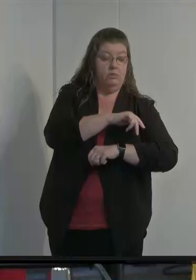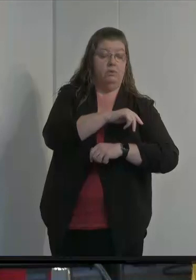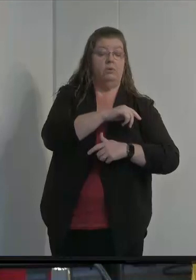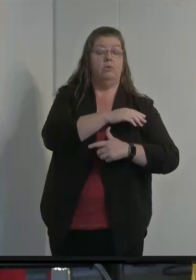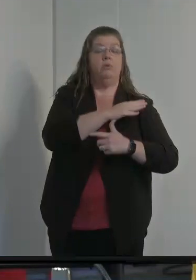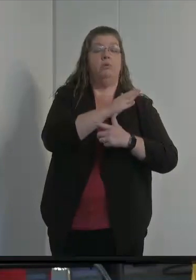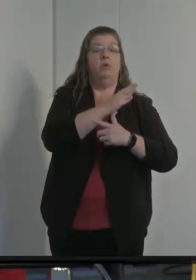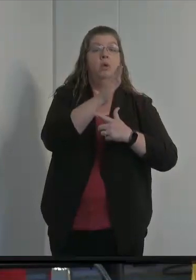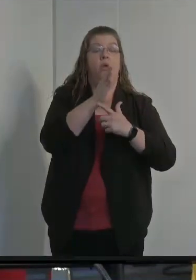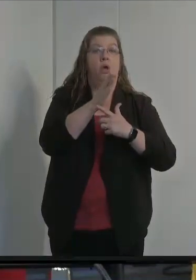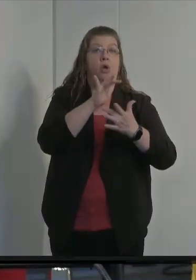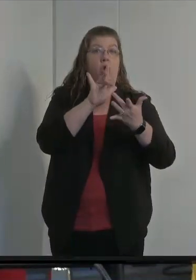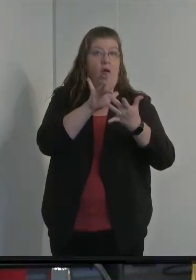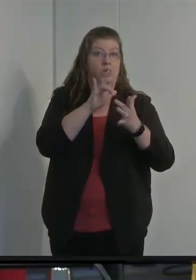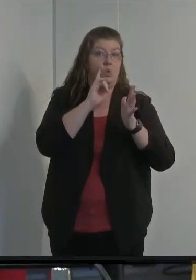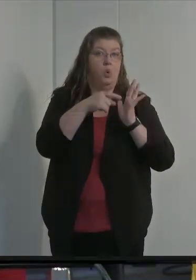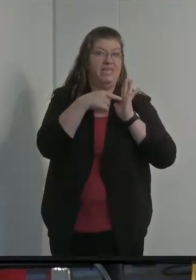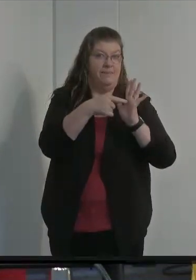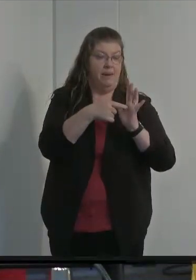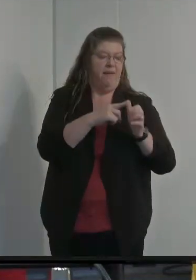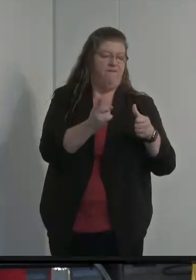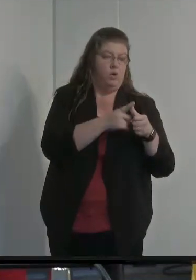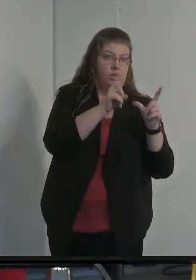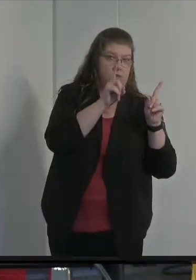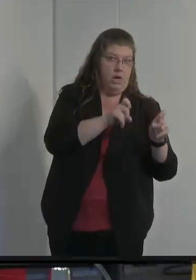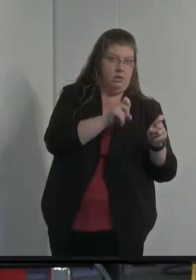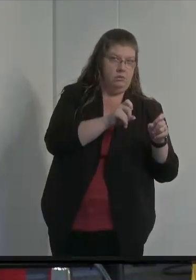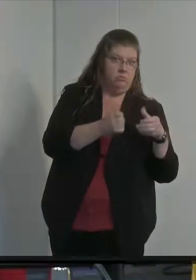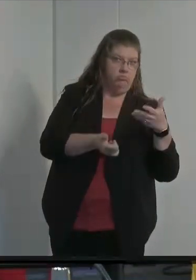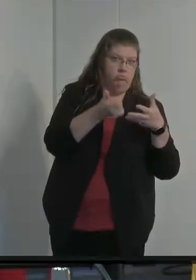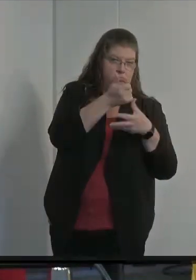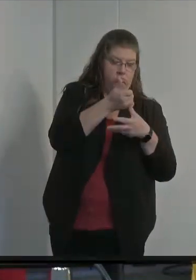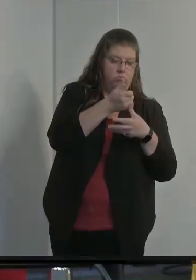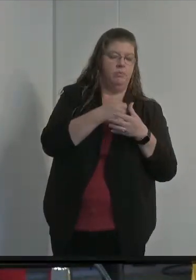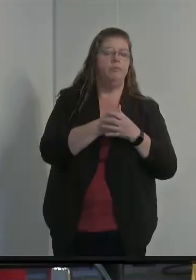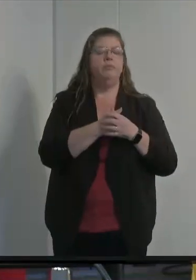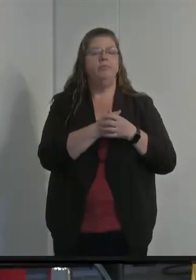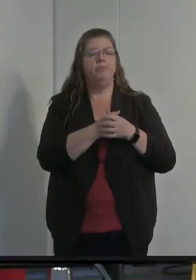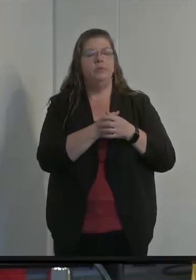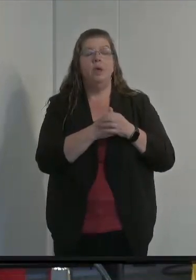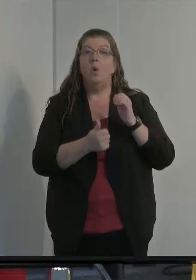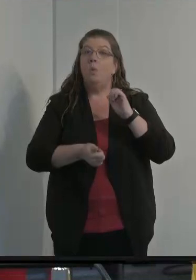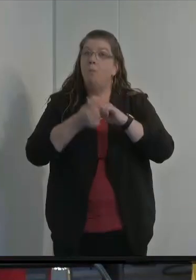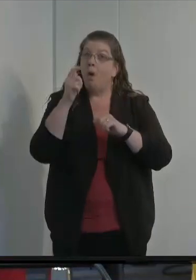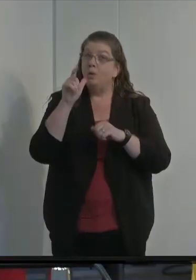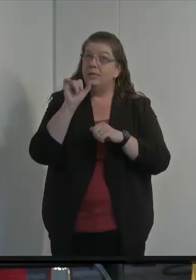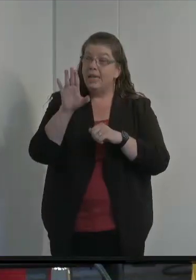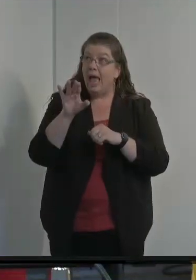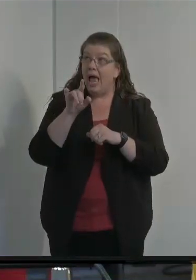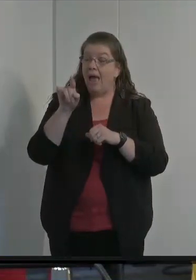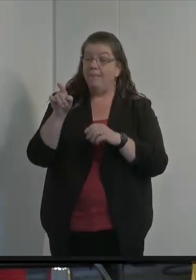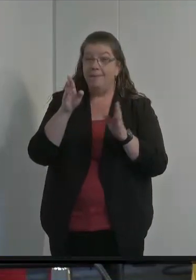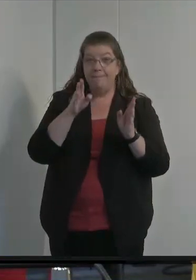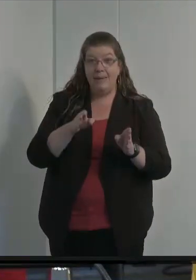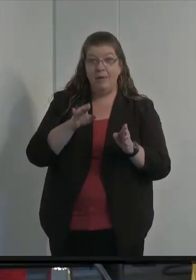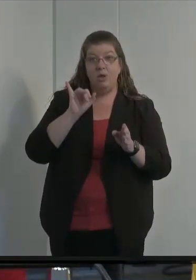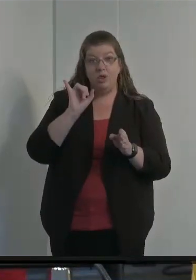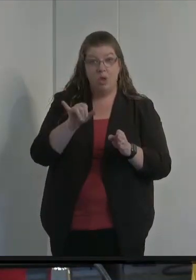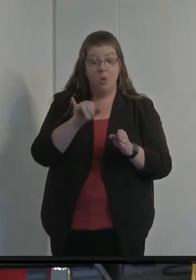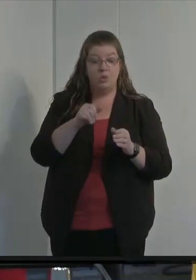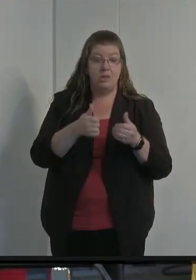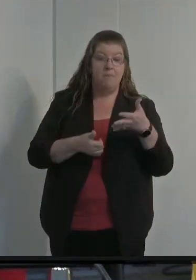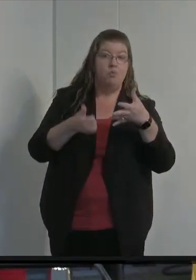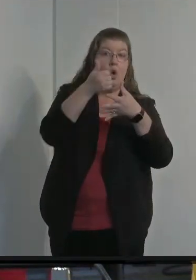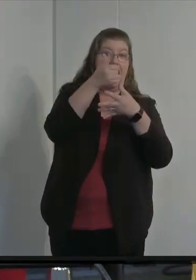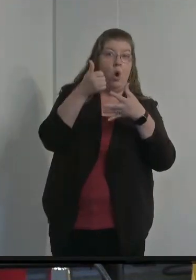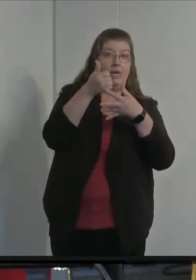that are symptomatic receive first priority. And I will tell you, with most labs, individuals in those priority groups,